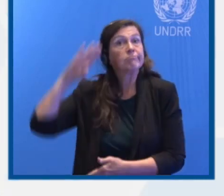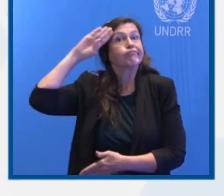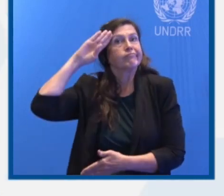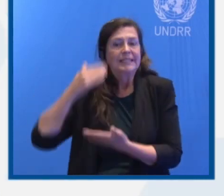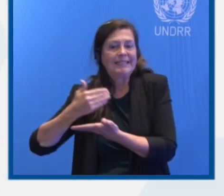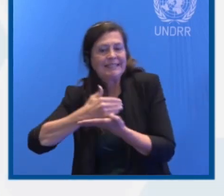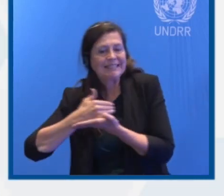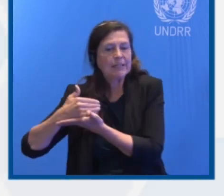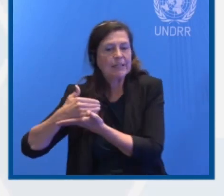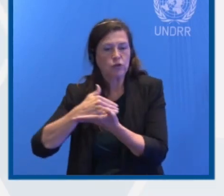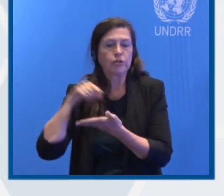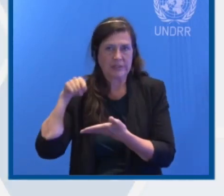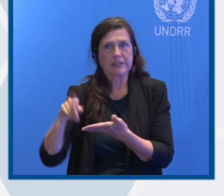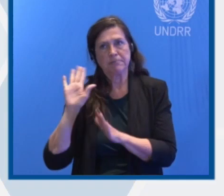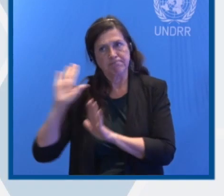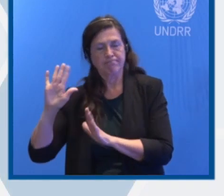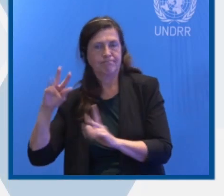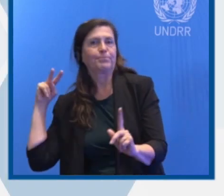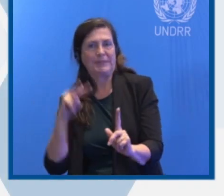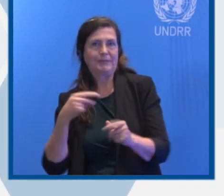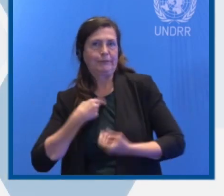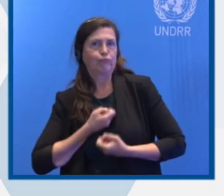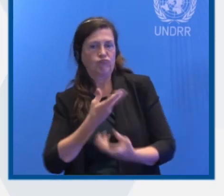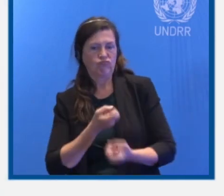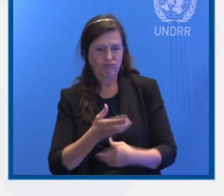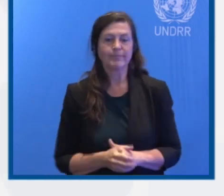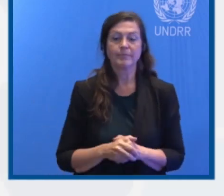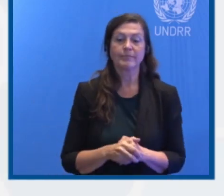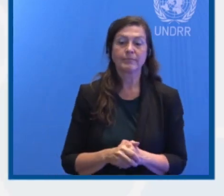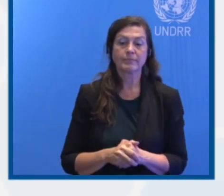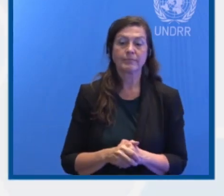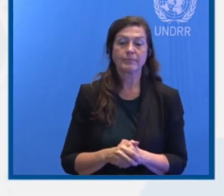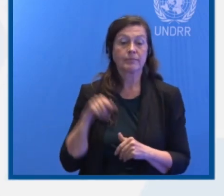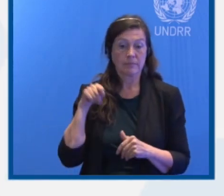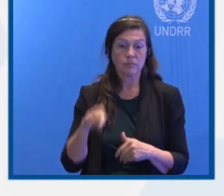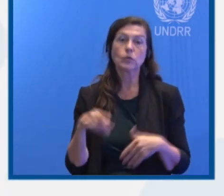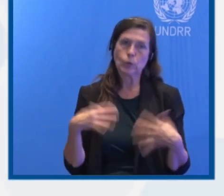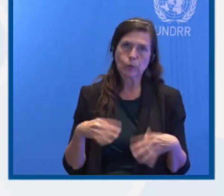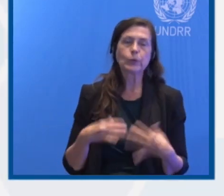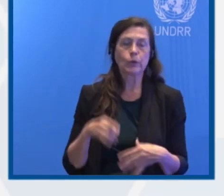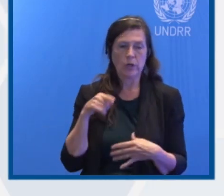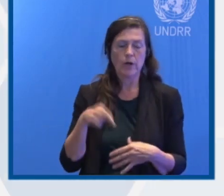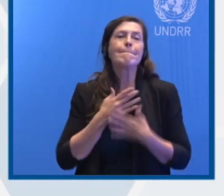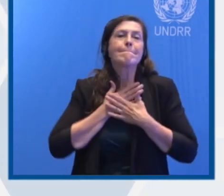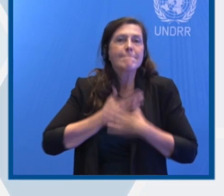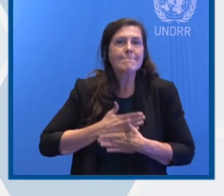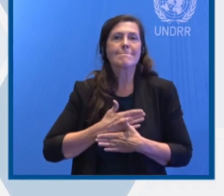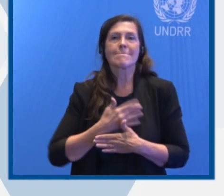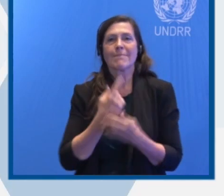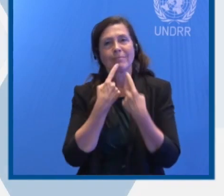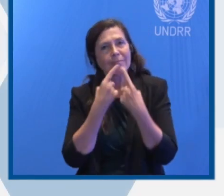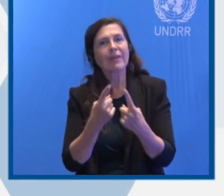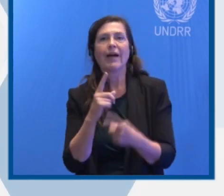difficult to say about my perspectives. But of course, first of all, I'd like to express